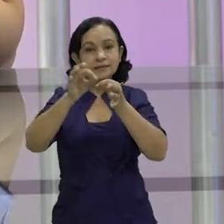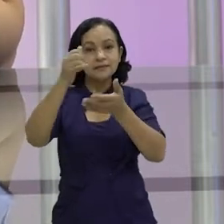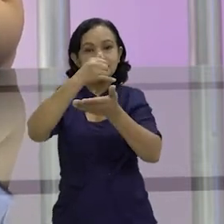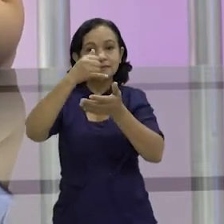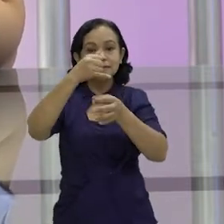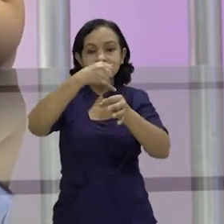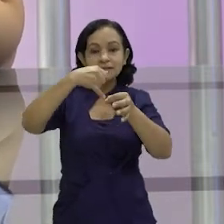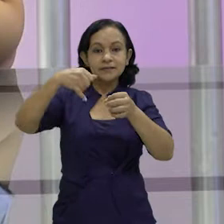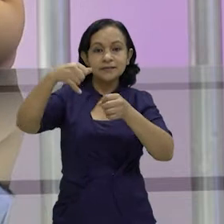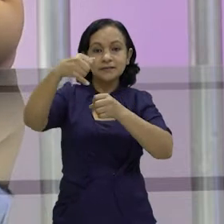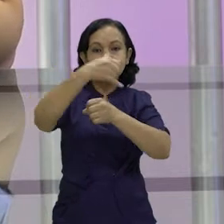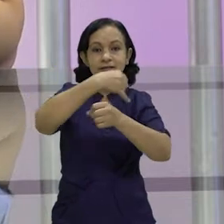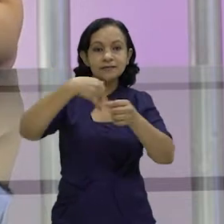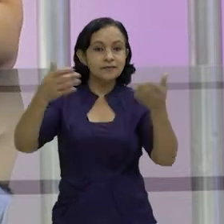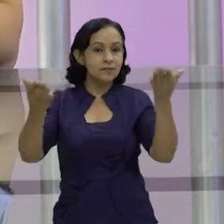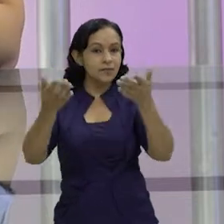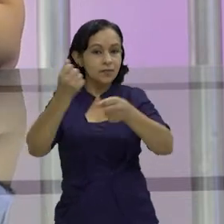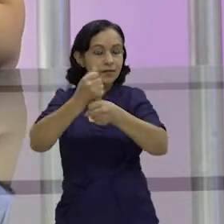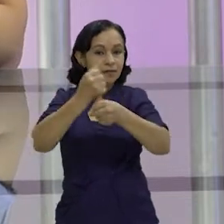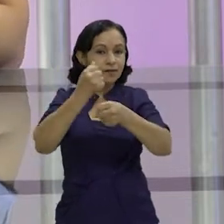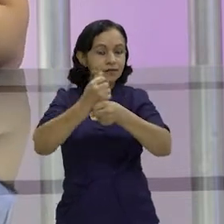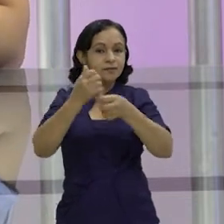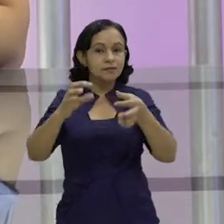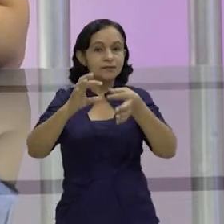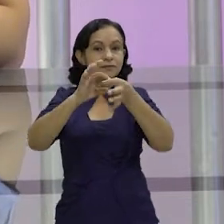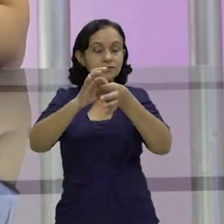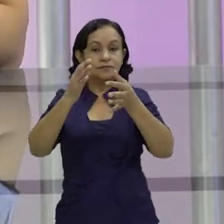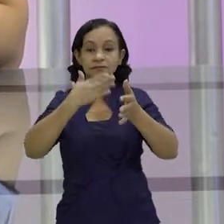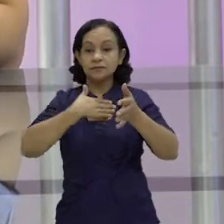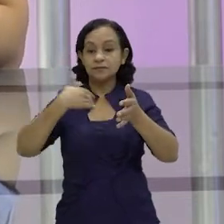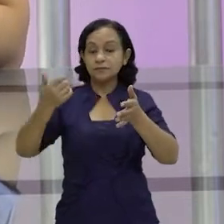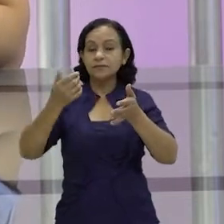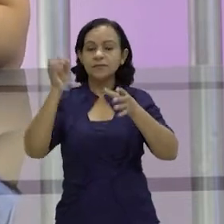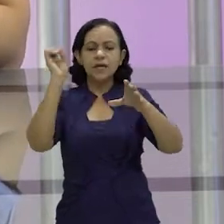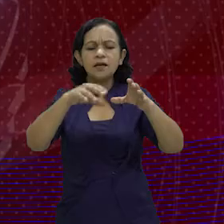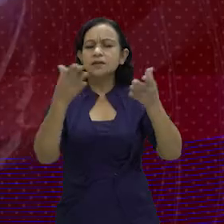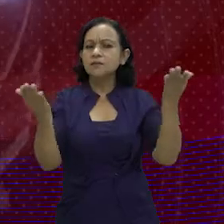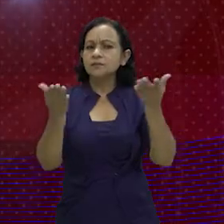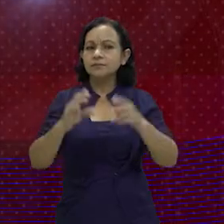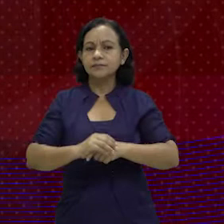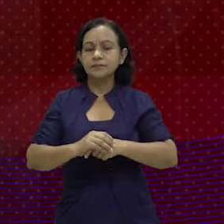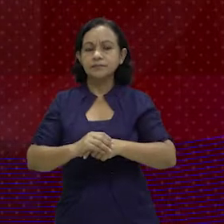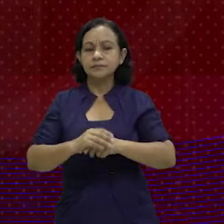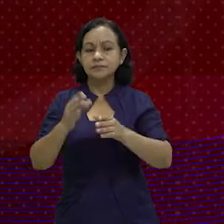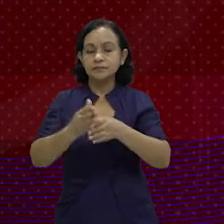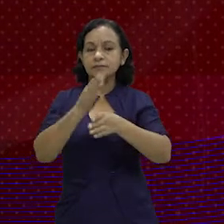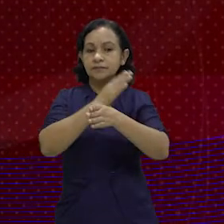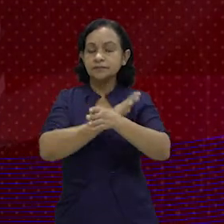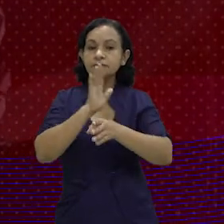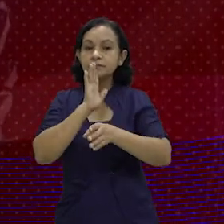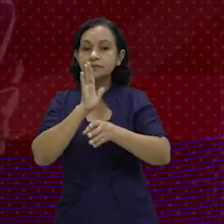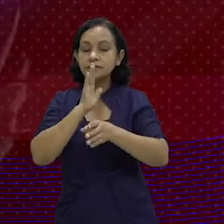give a better treatment as you mentioned about